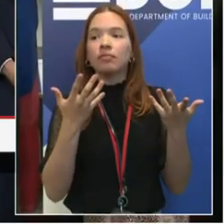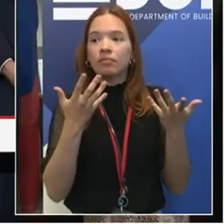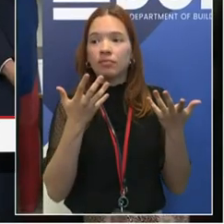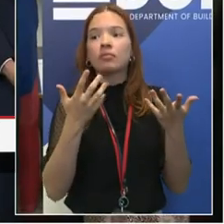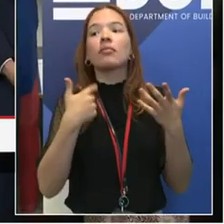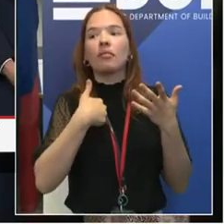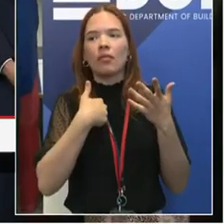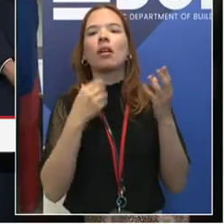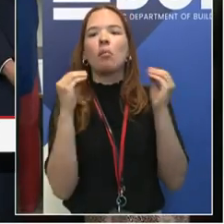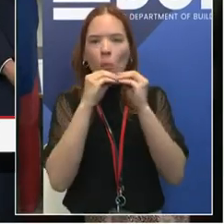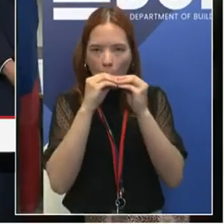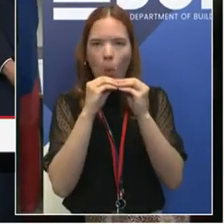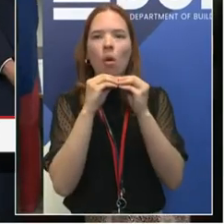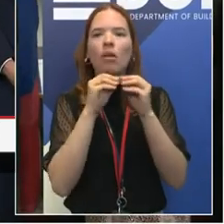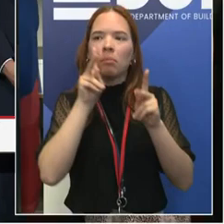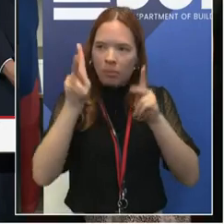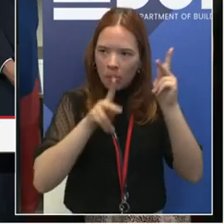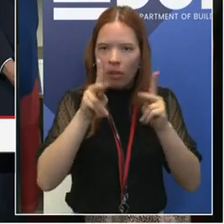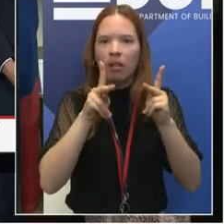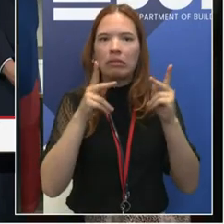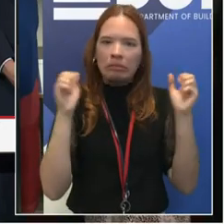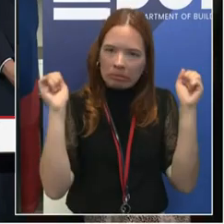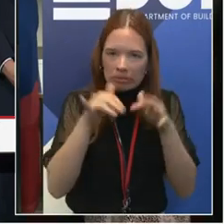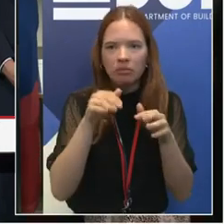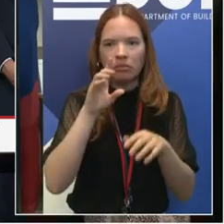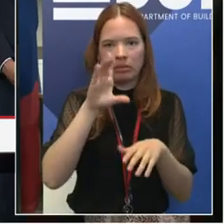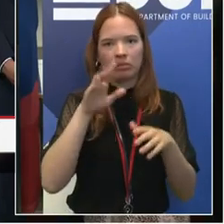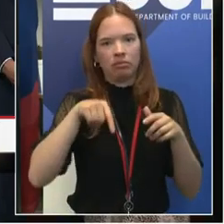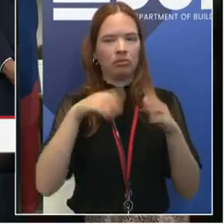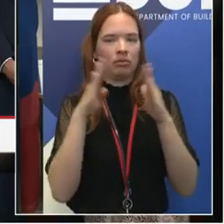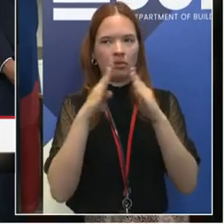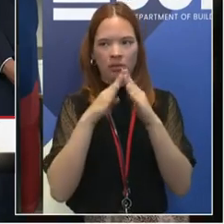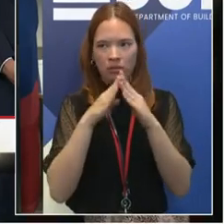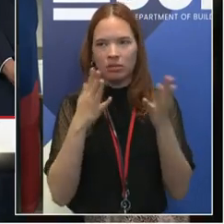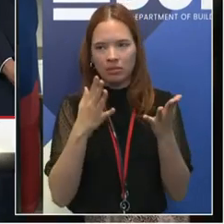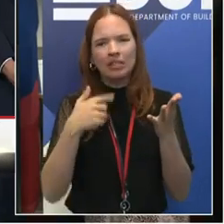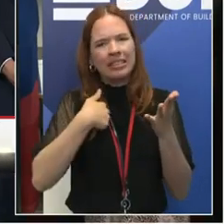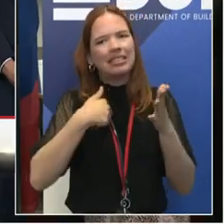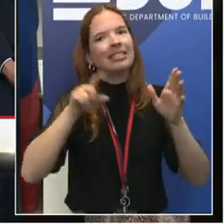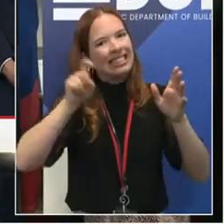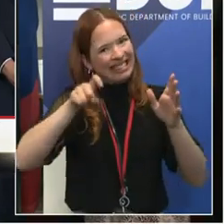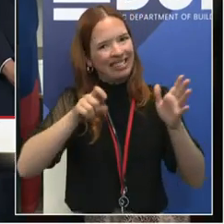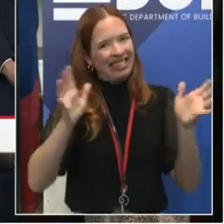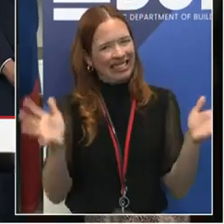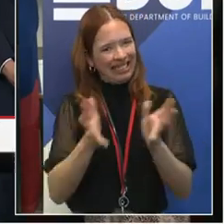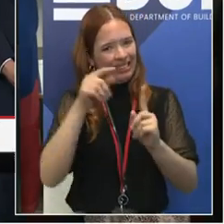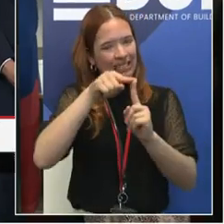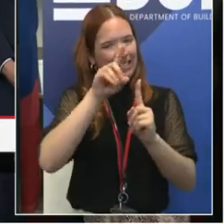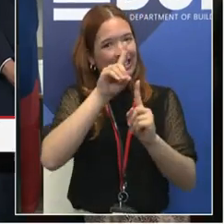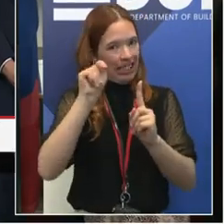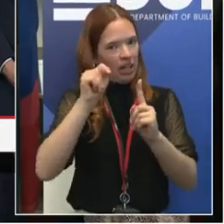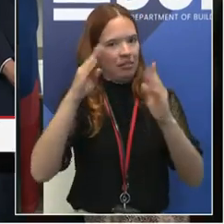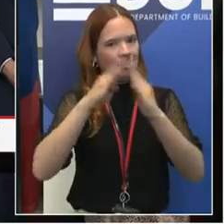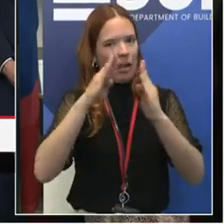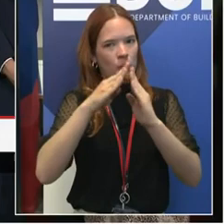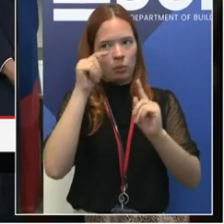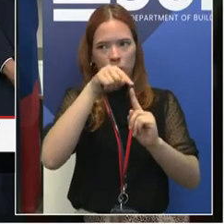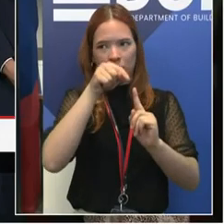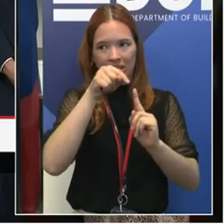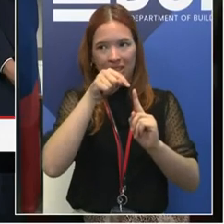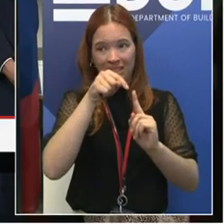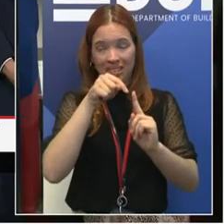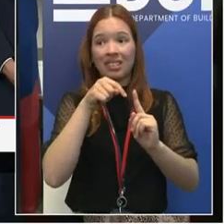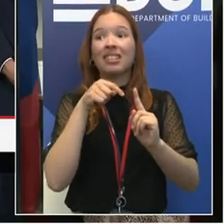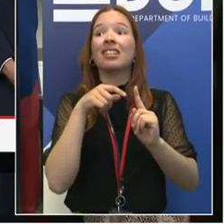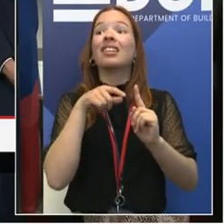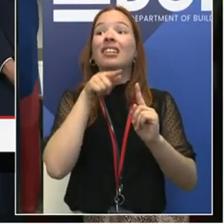need incentives. And because we have a downtown that's 90% commercial. That's not the